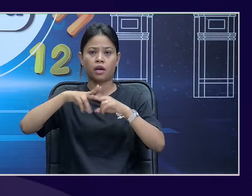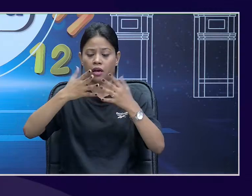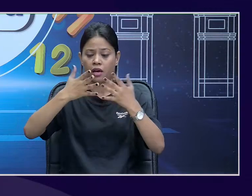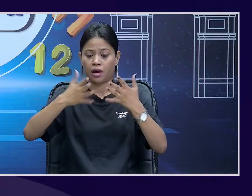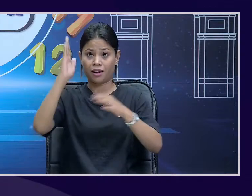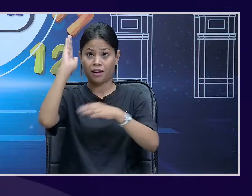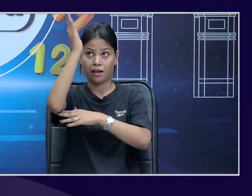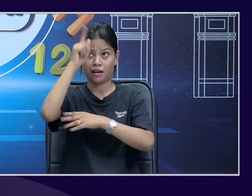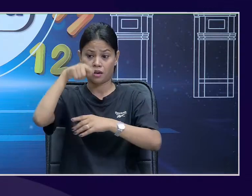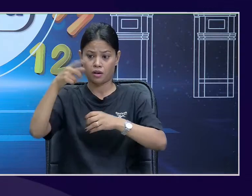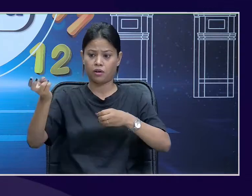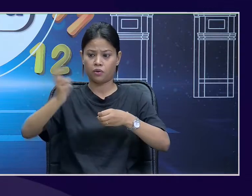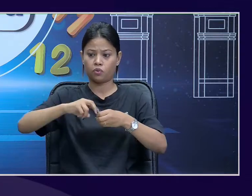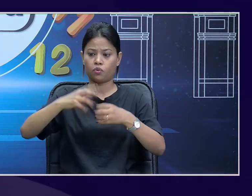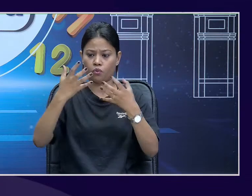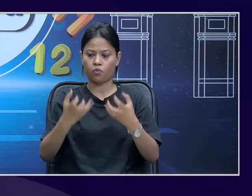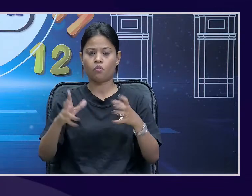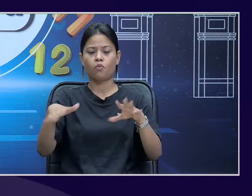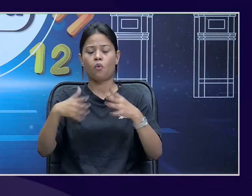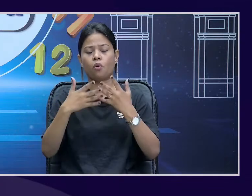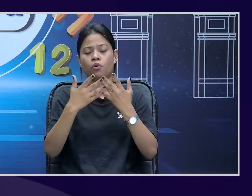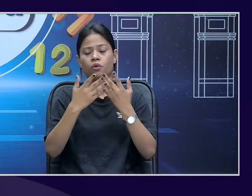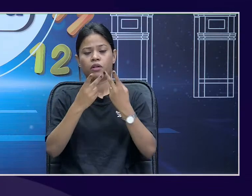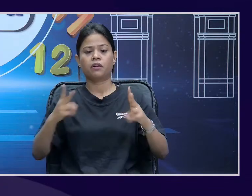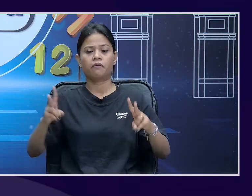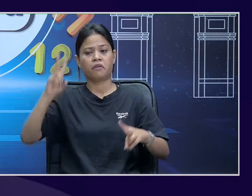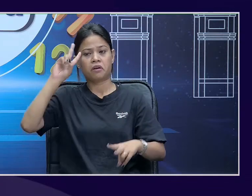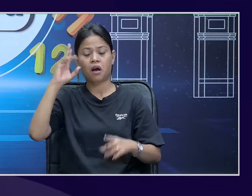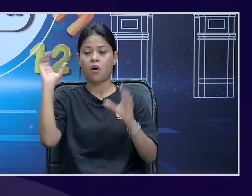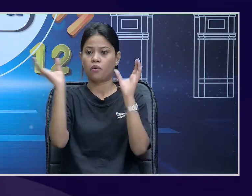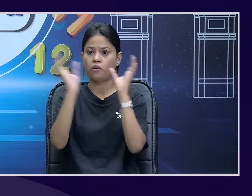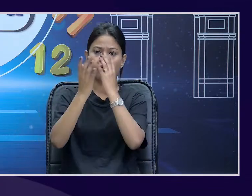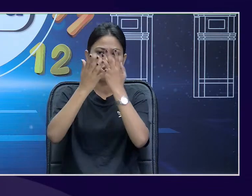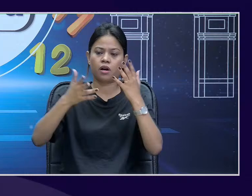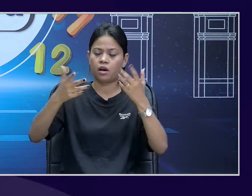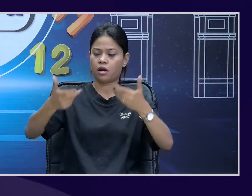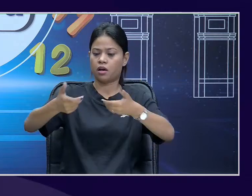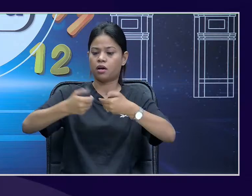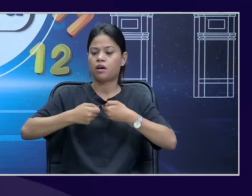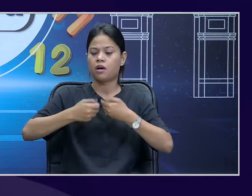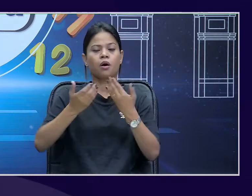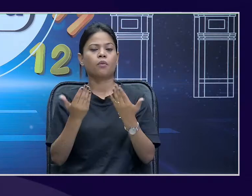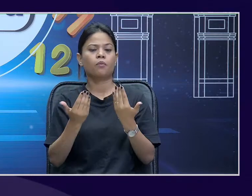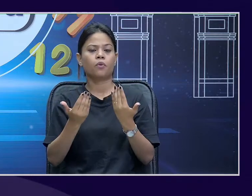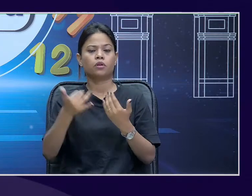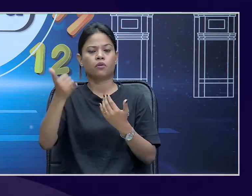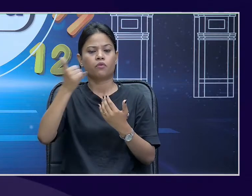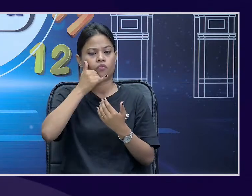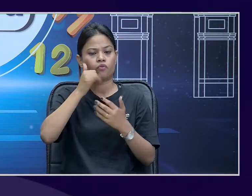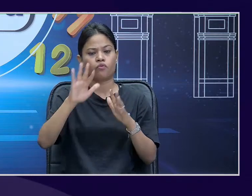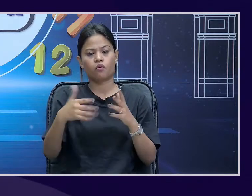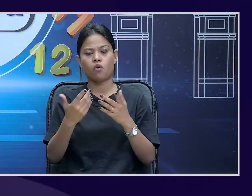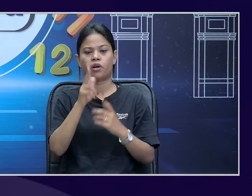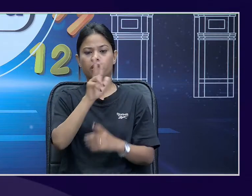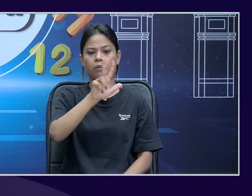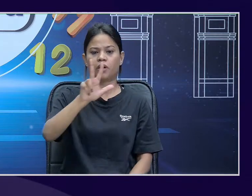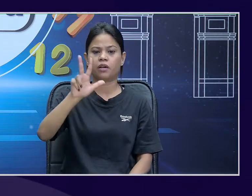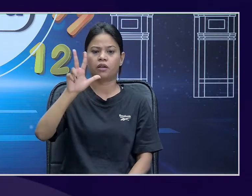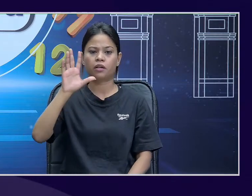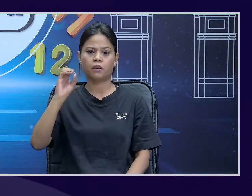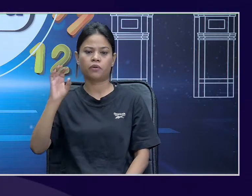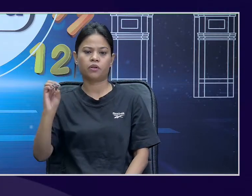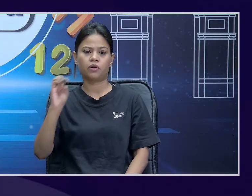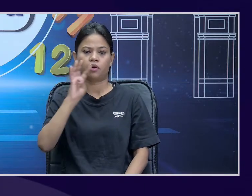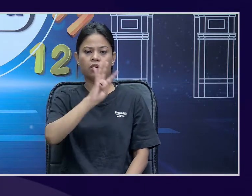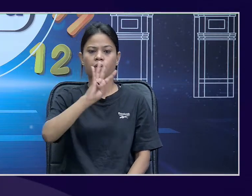participate in this live phone-in session with all your queries and doubts. Feel free to connect to us on our telephone number, that is